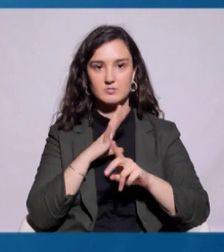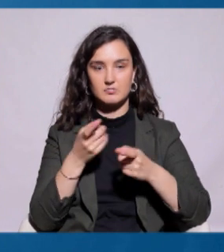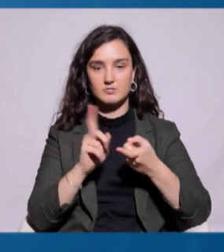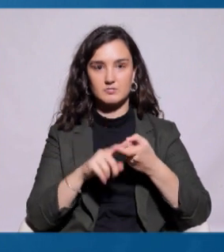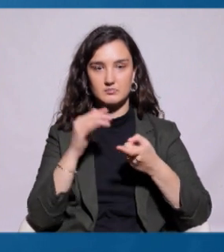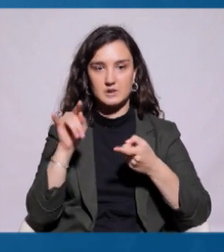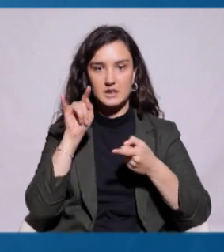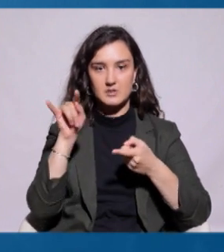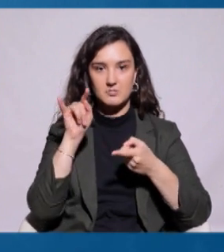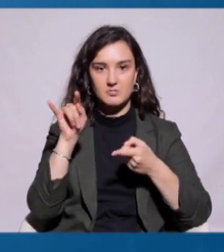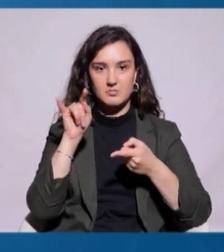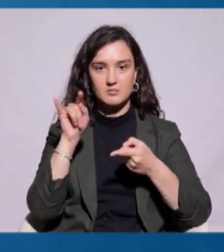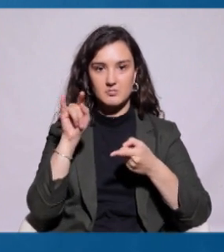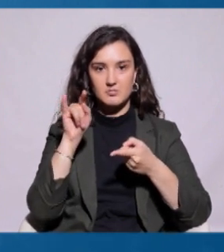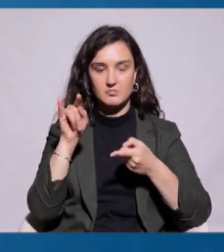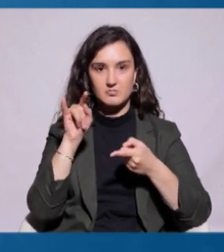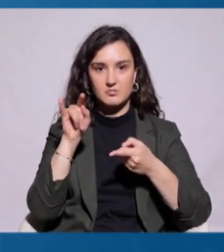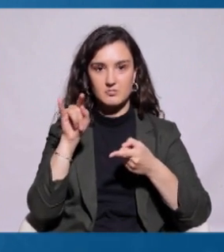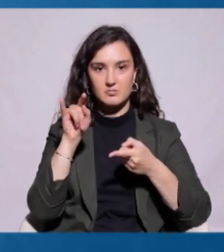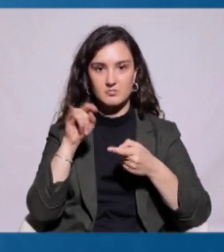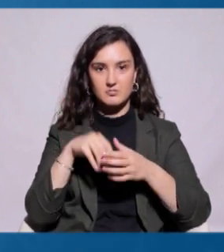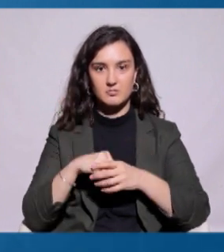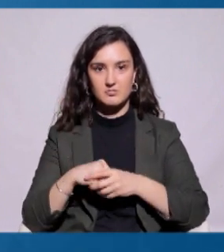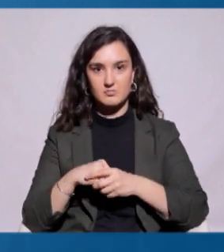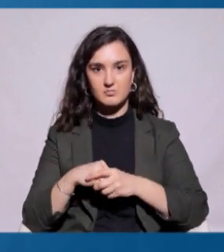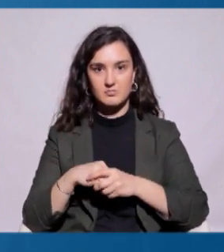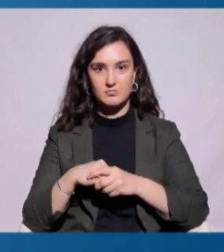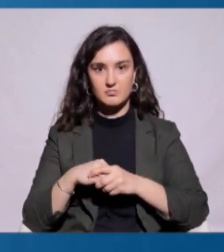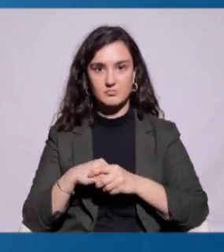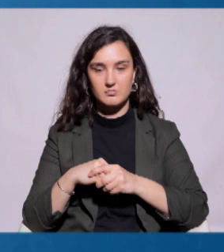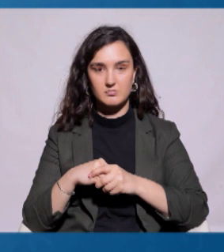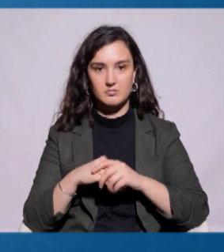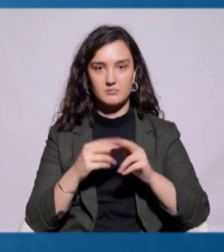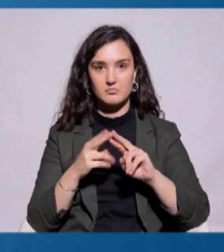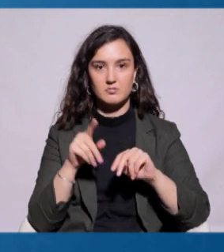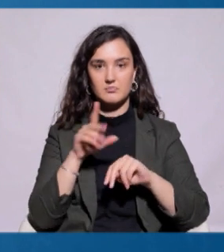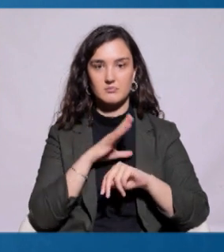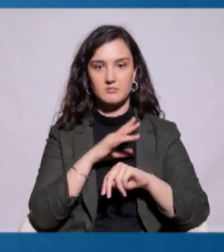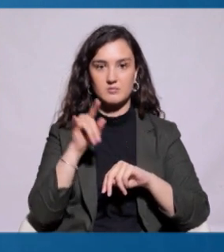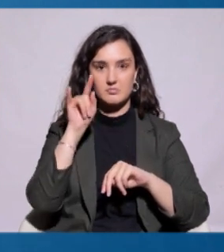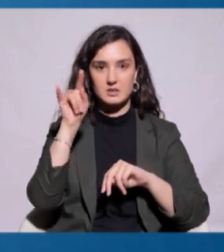related to airplanes, aircrafts. Which one was that? This one is